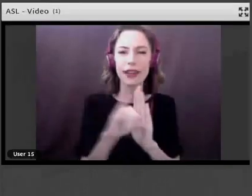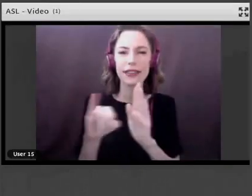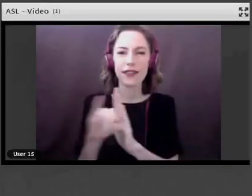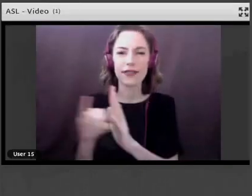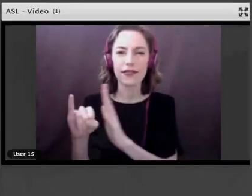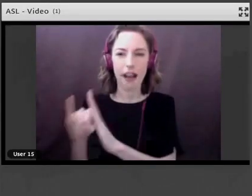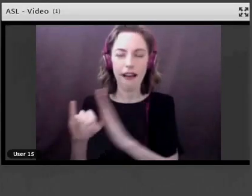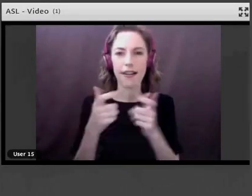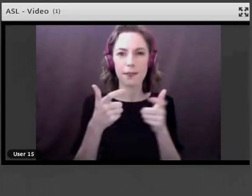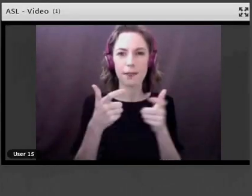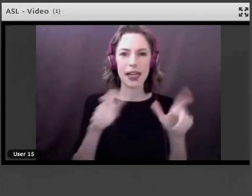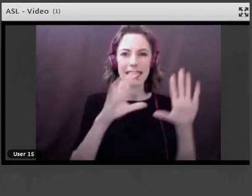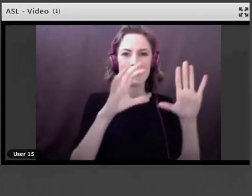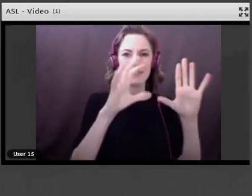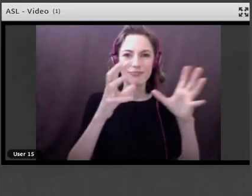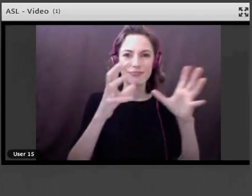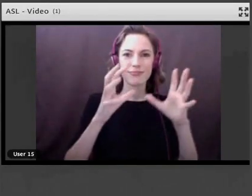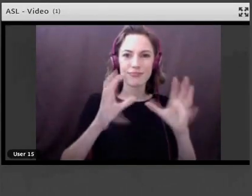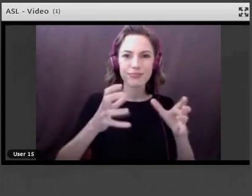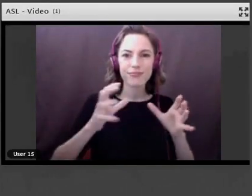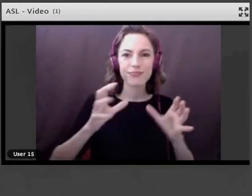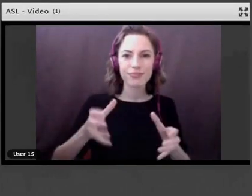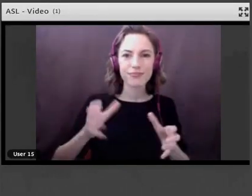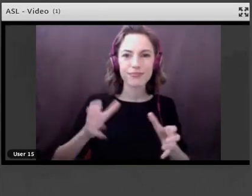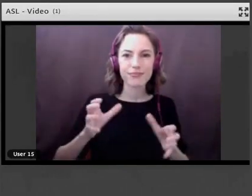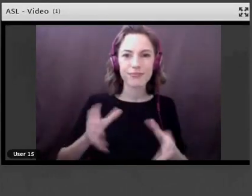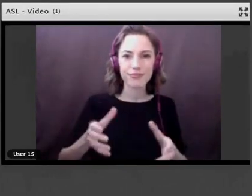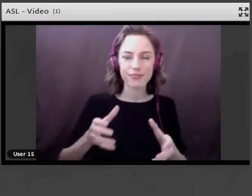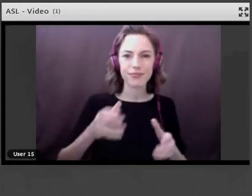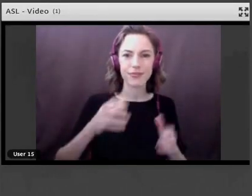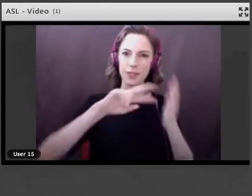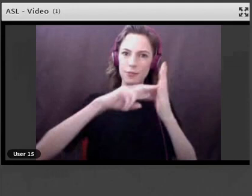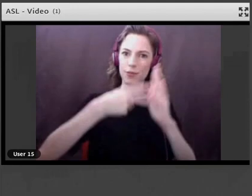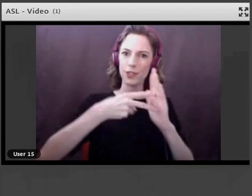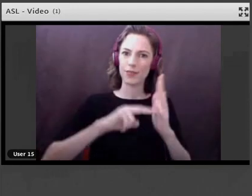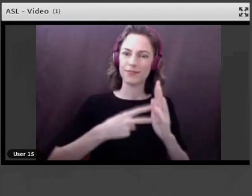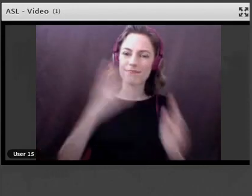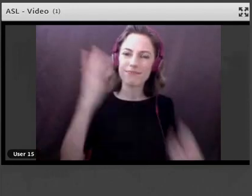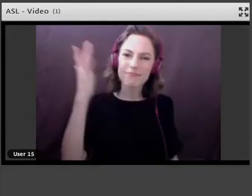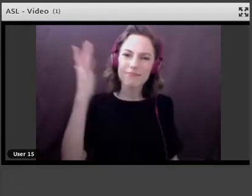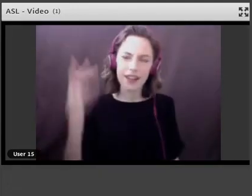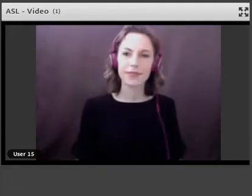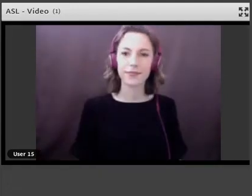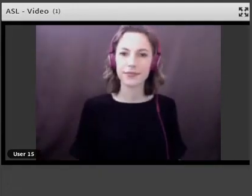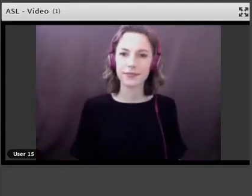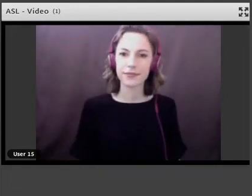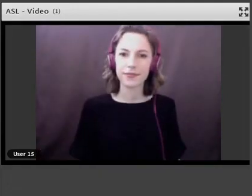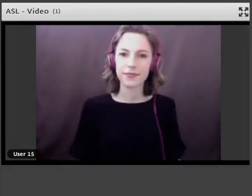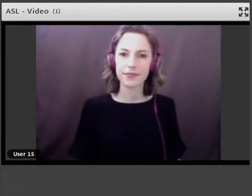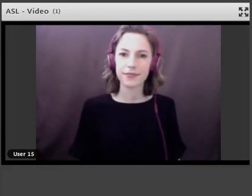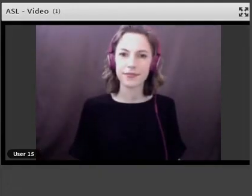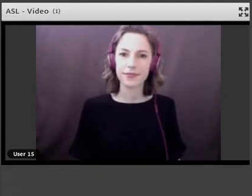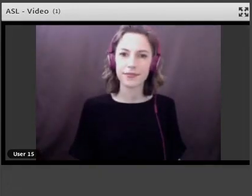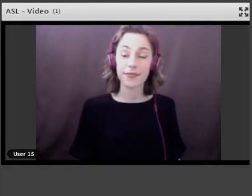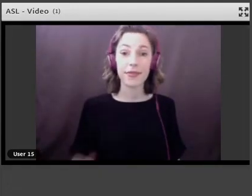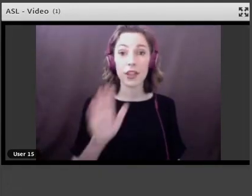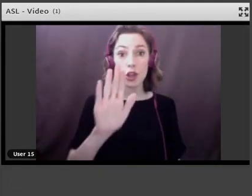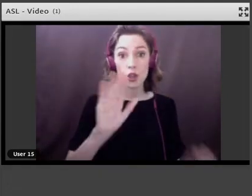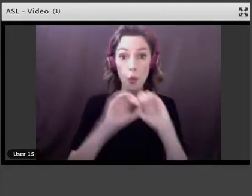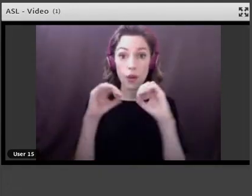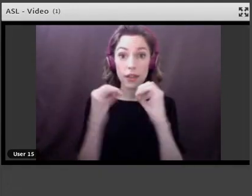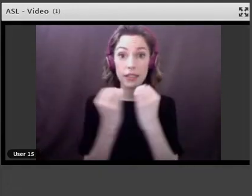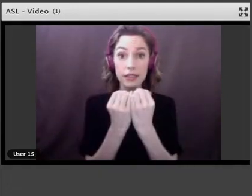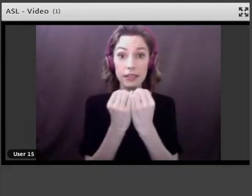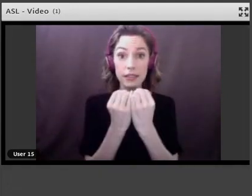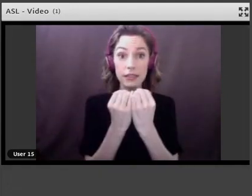you could please add a check mark to any of the reasons why your organization